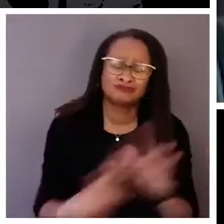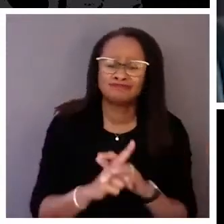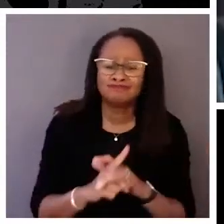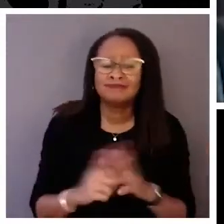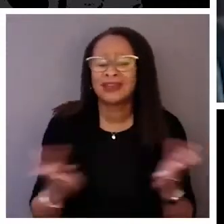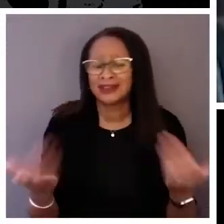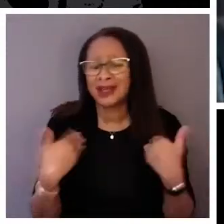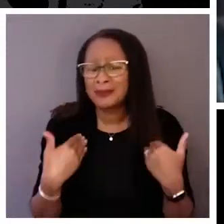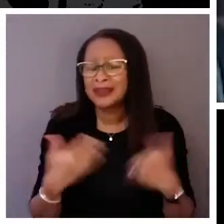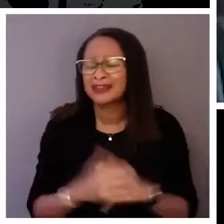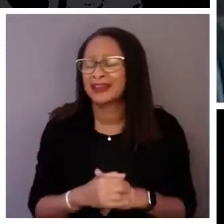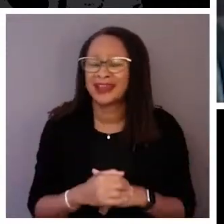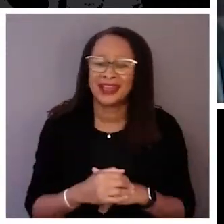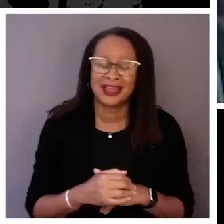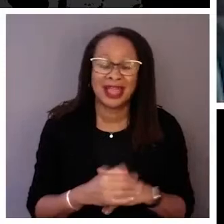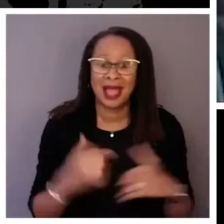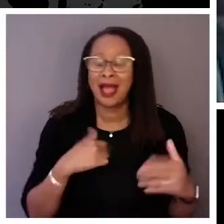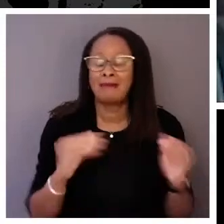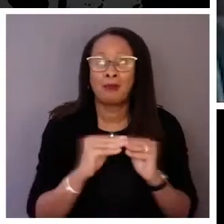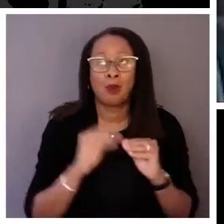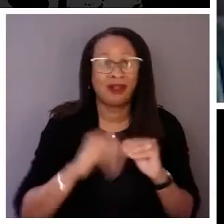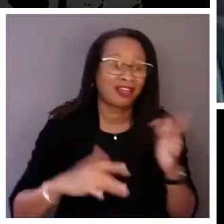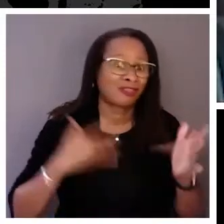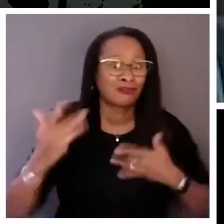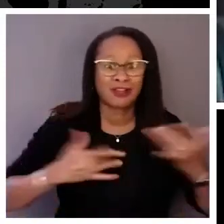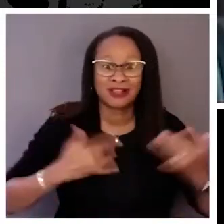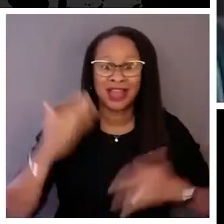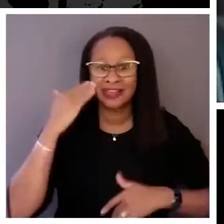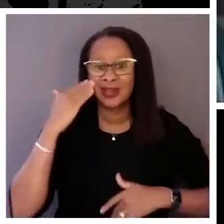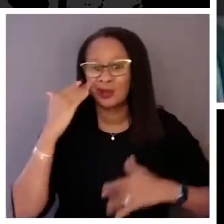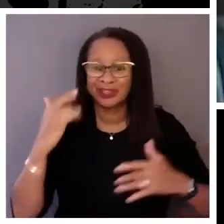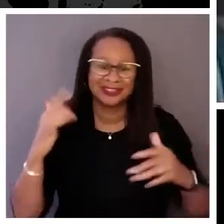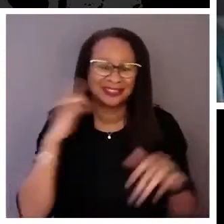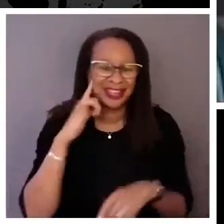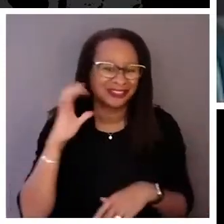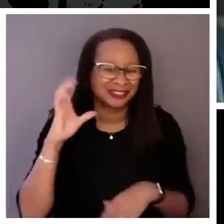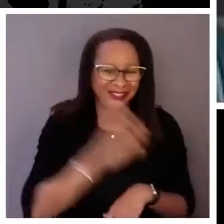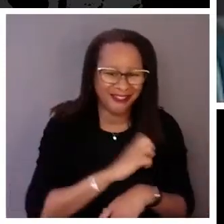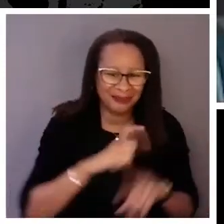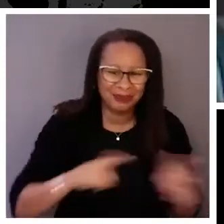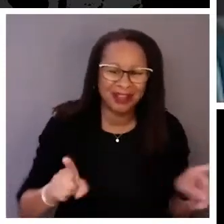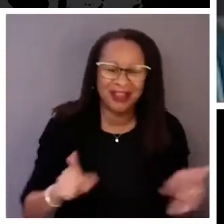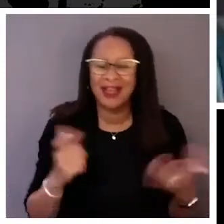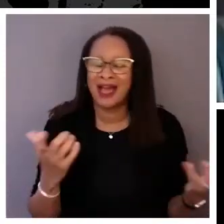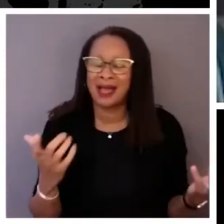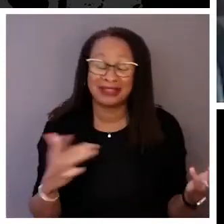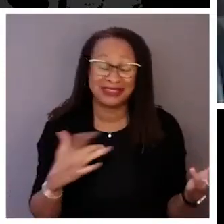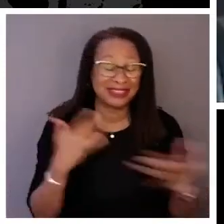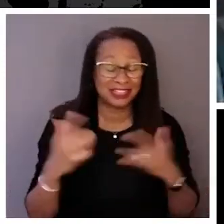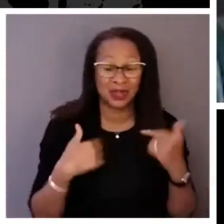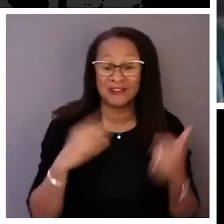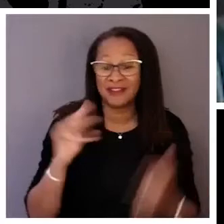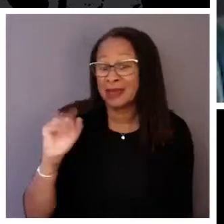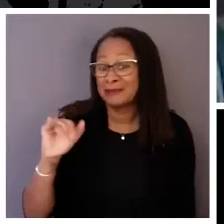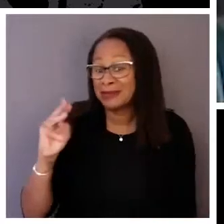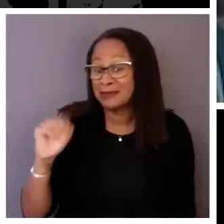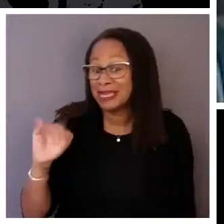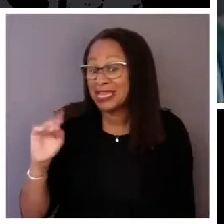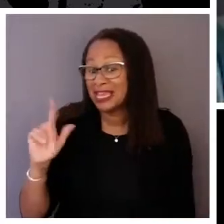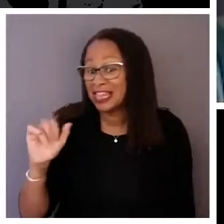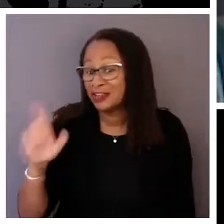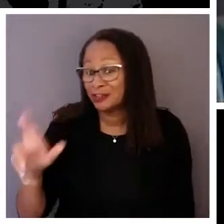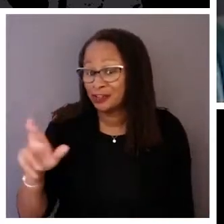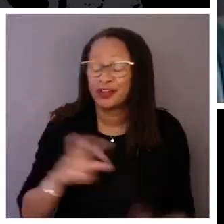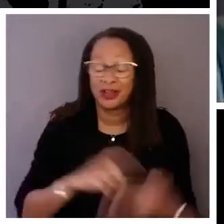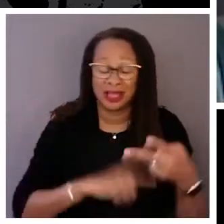this up. And of course, I am more than thrilled. I know that sounds so cliche, but I'm really thrilled to have Mimi Leder,